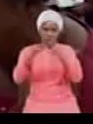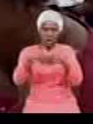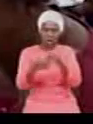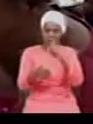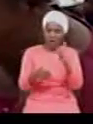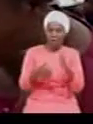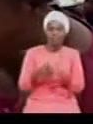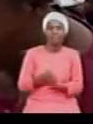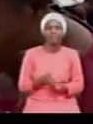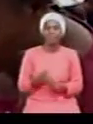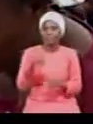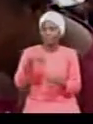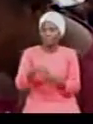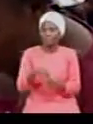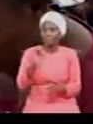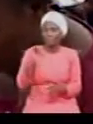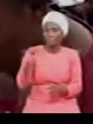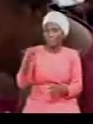Chapter